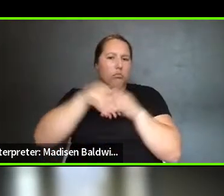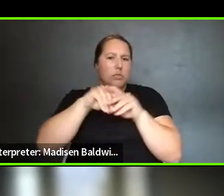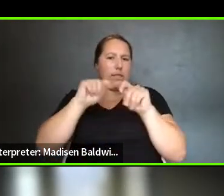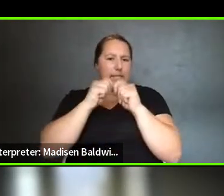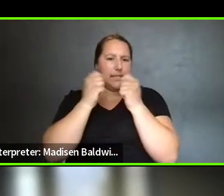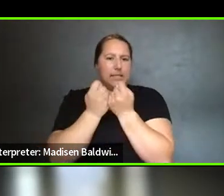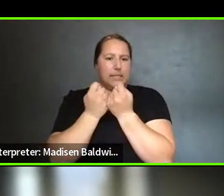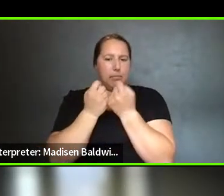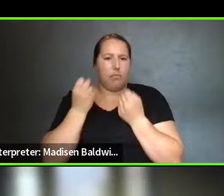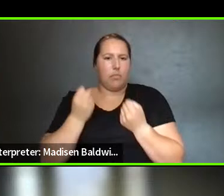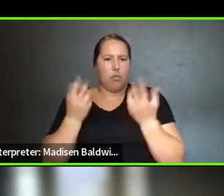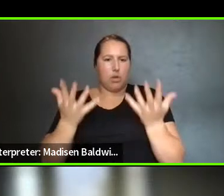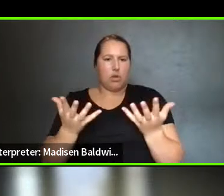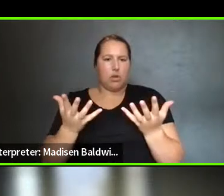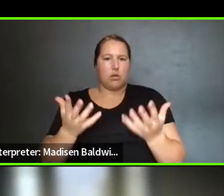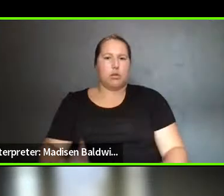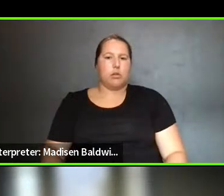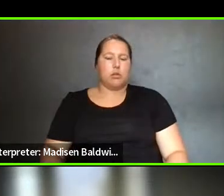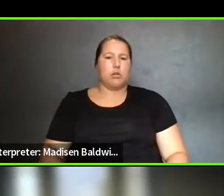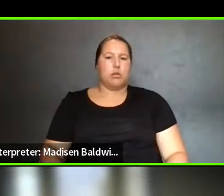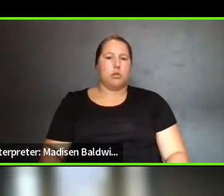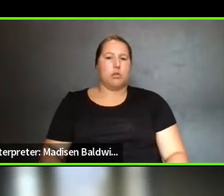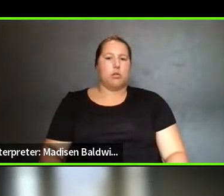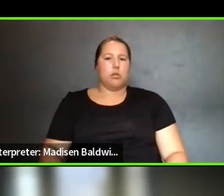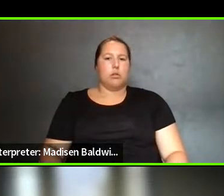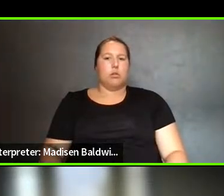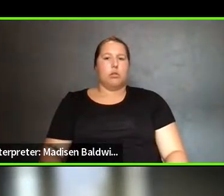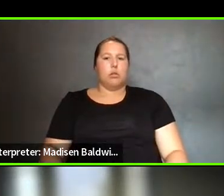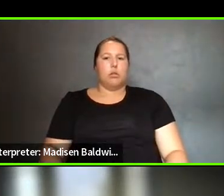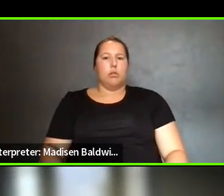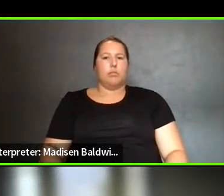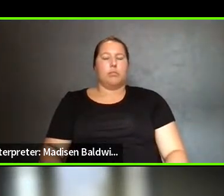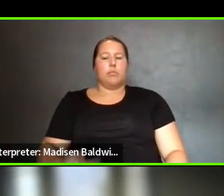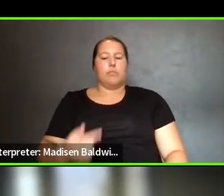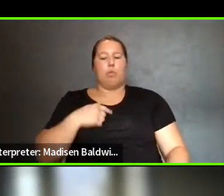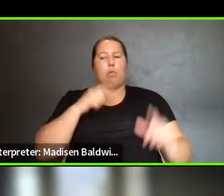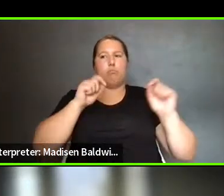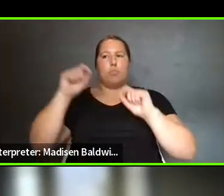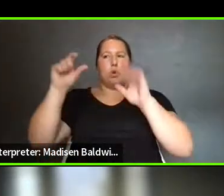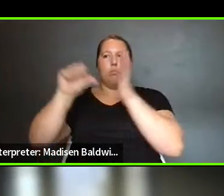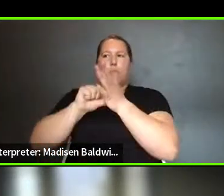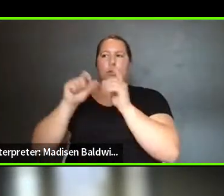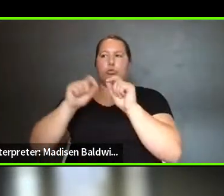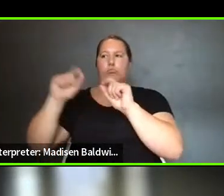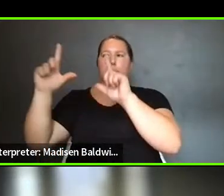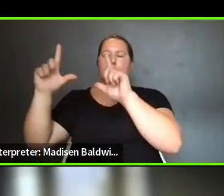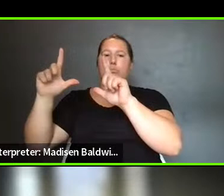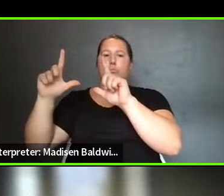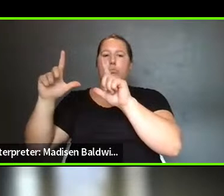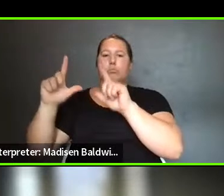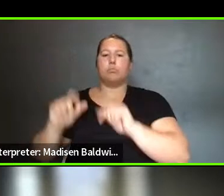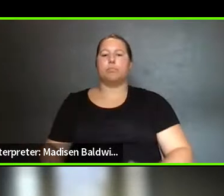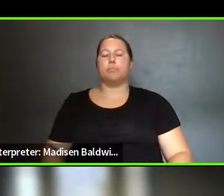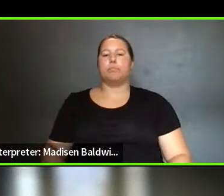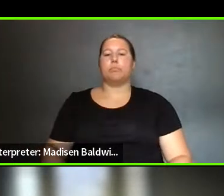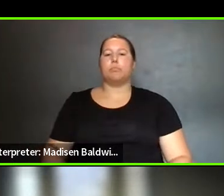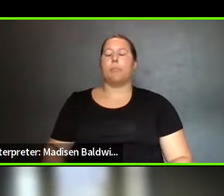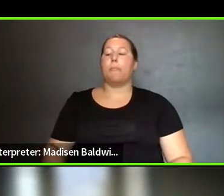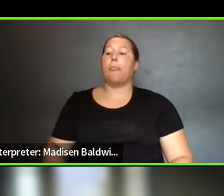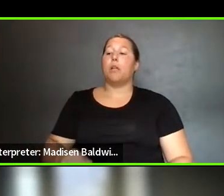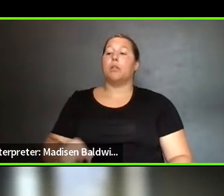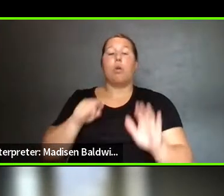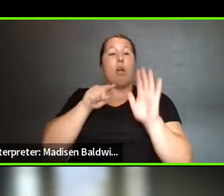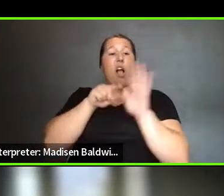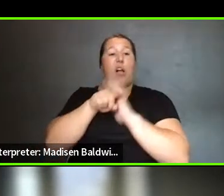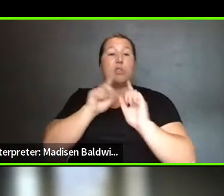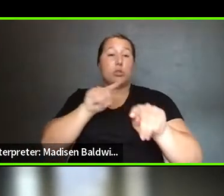So, okay, so let me just pull my page back up for you. Thank you. So the homicide response